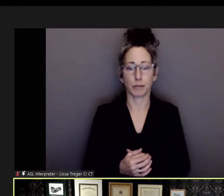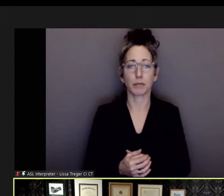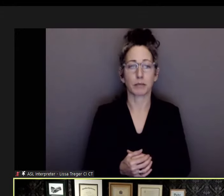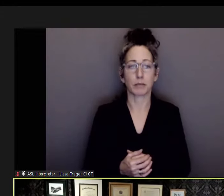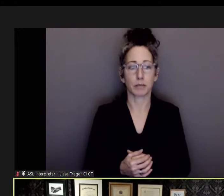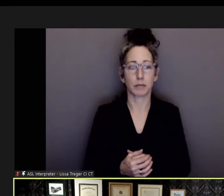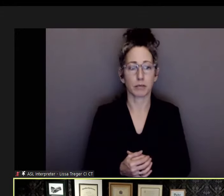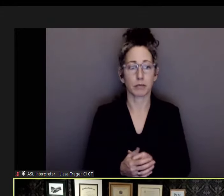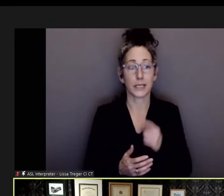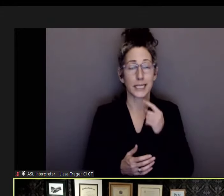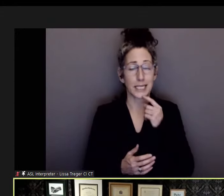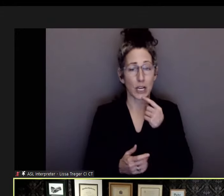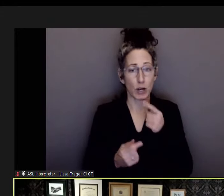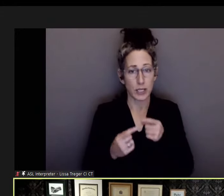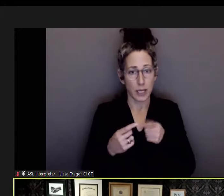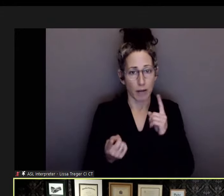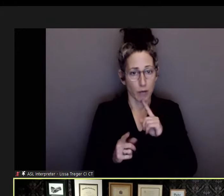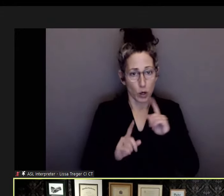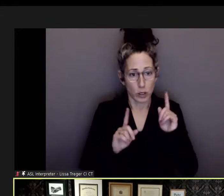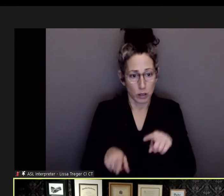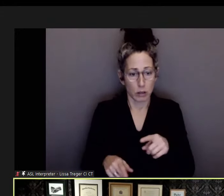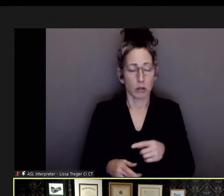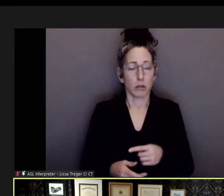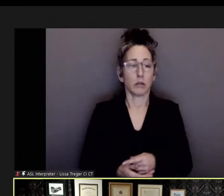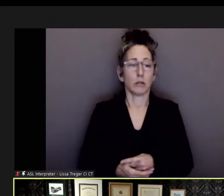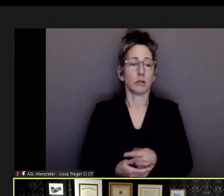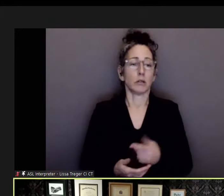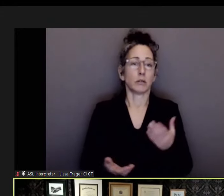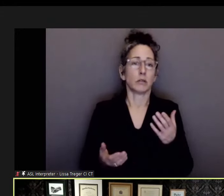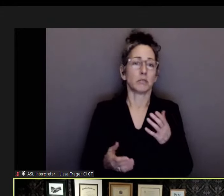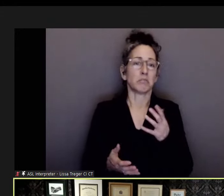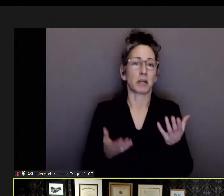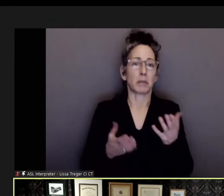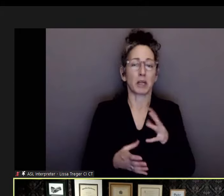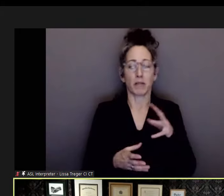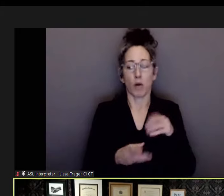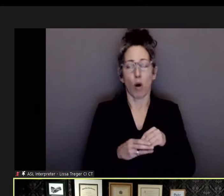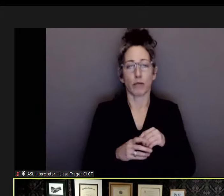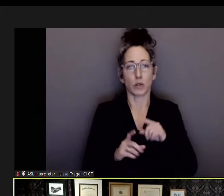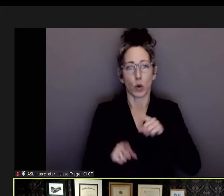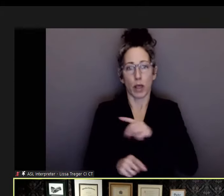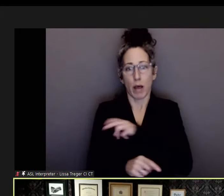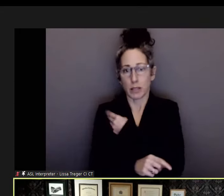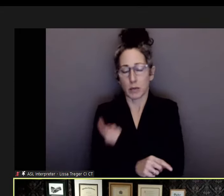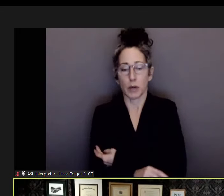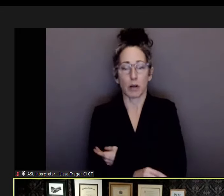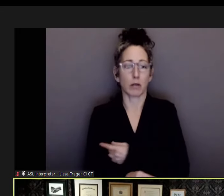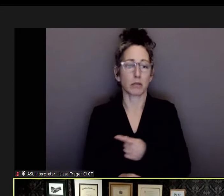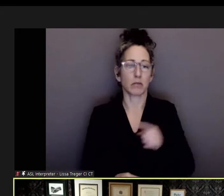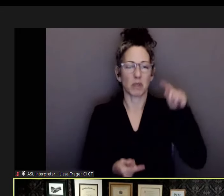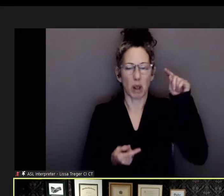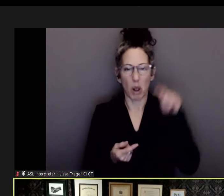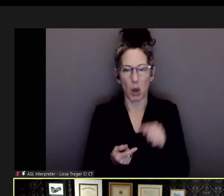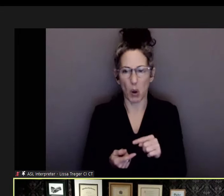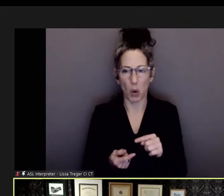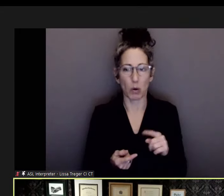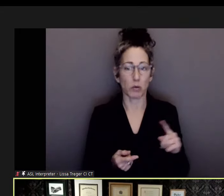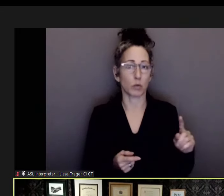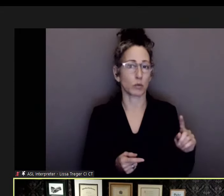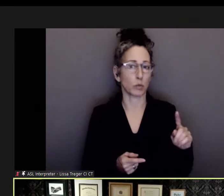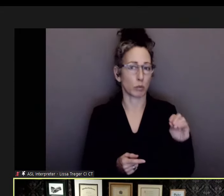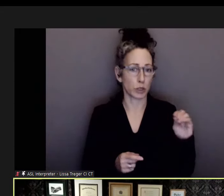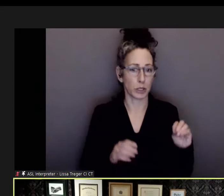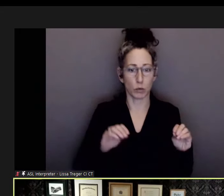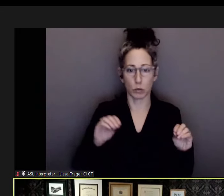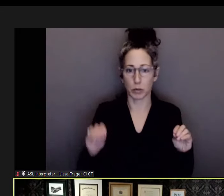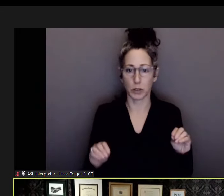any serious adverse event, which is, usually involves hospitalization or more serious. It was very low, 1% on either group, as well